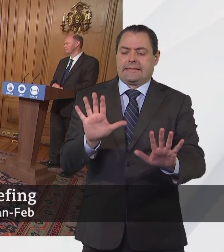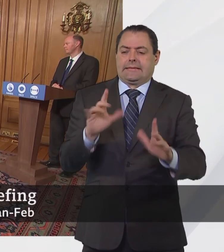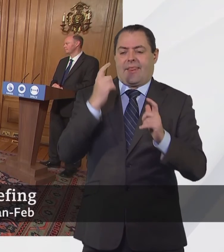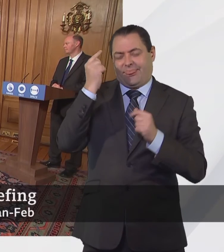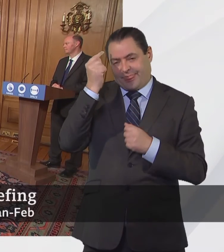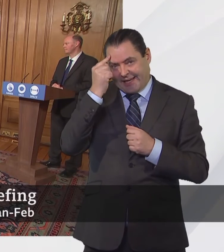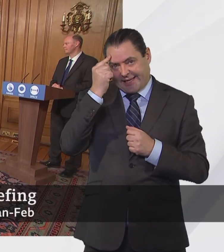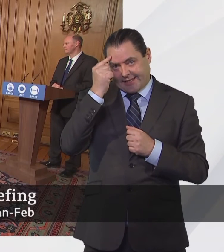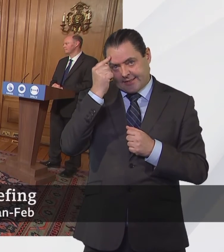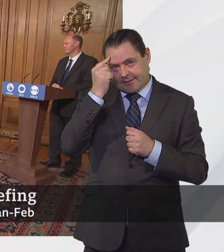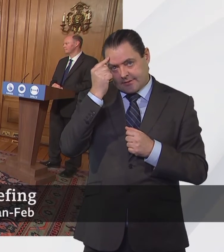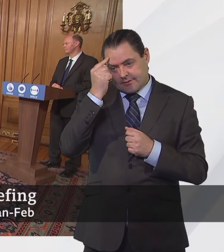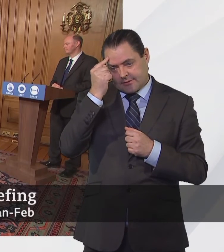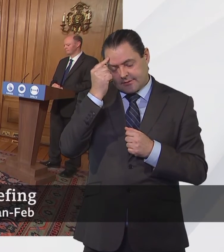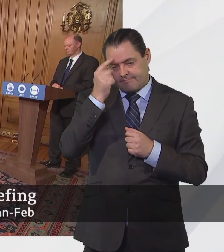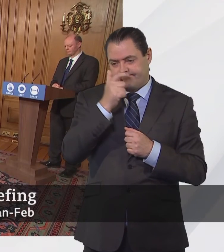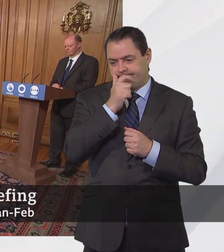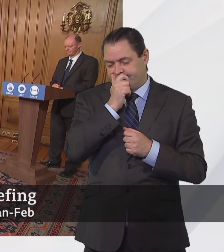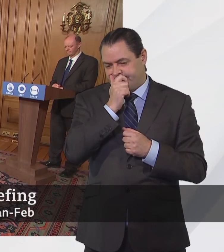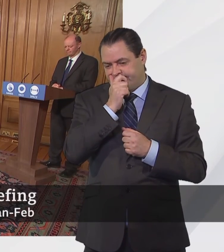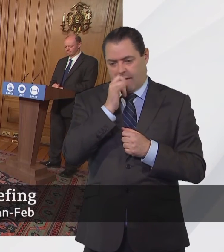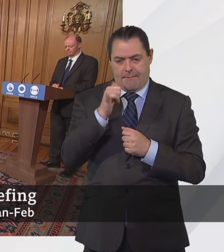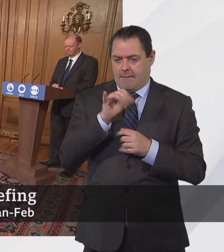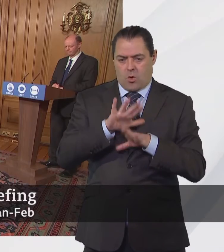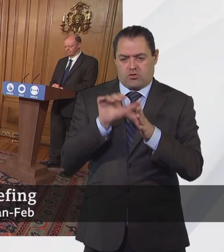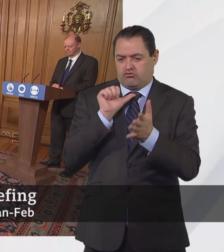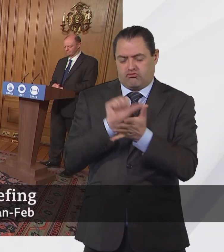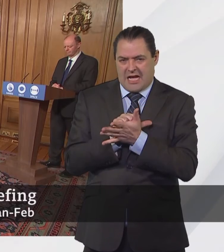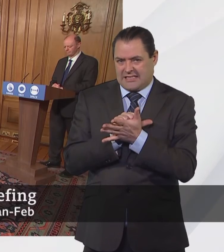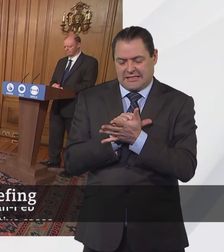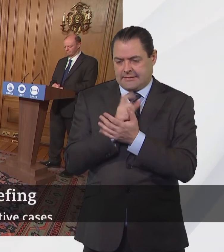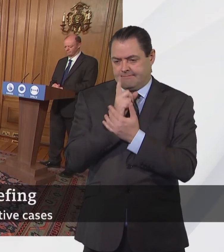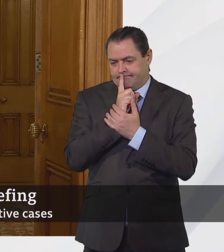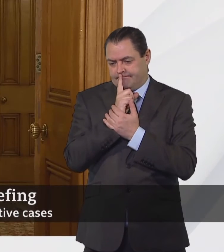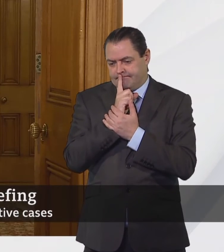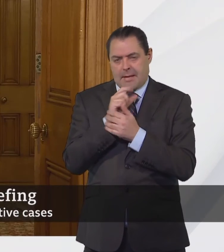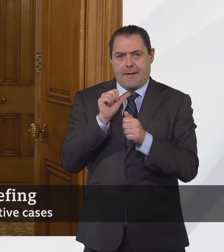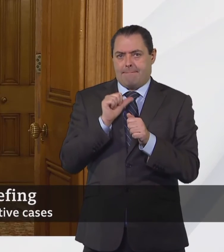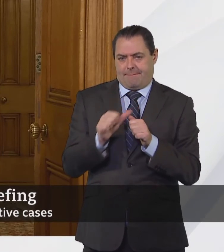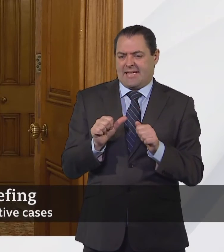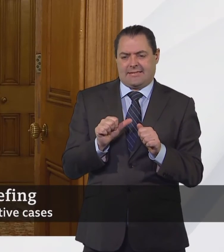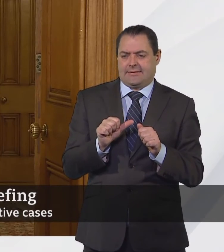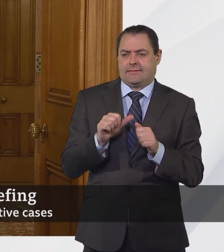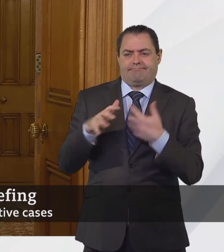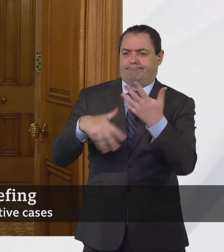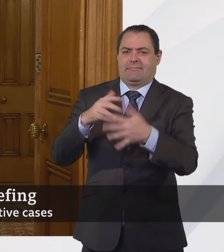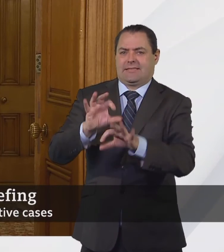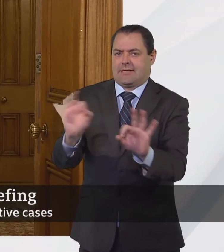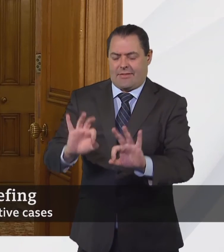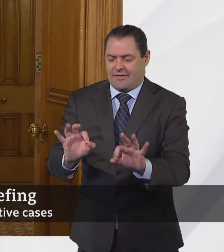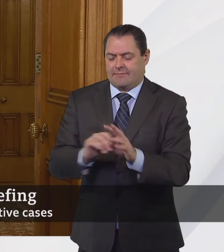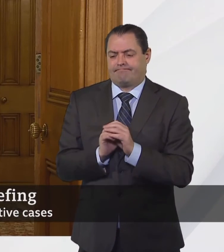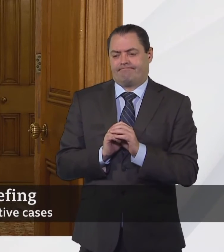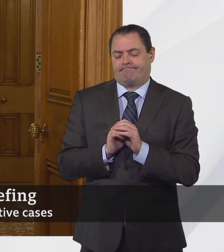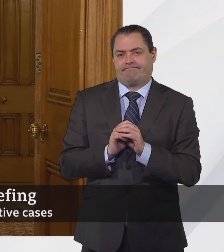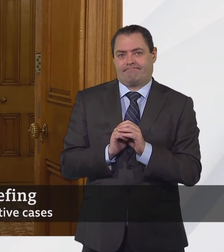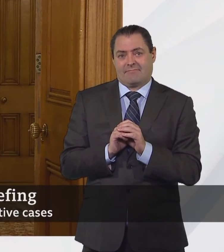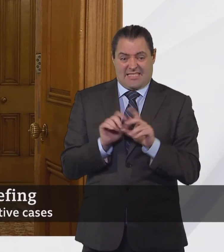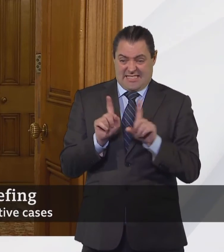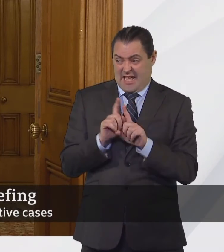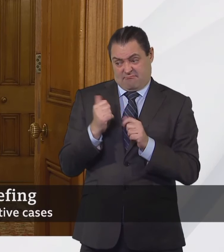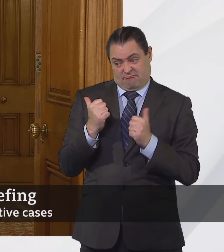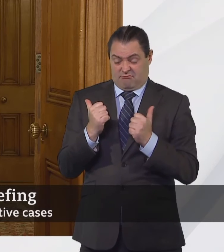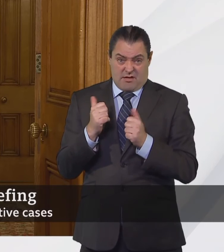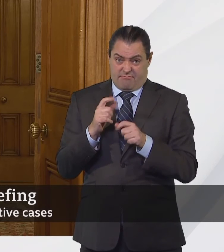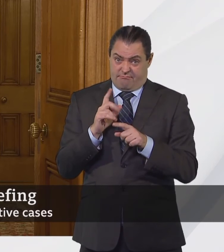being commonsensical and doing the right thing. In the end, as both Chris and Patrick have just